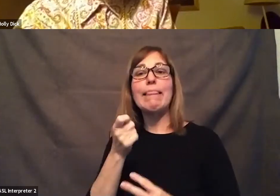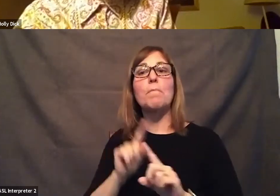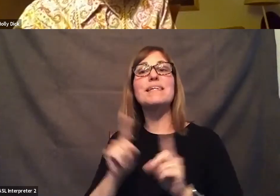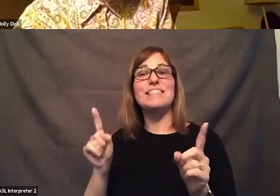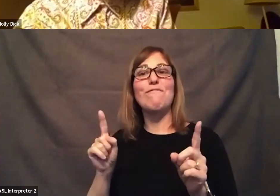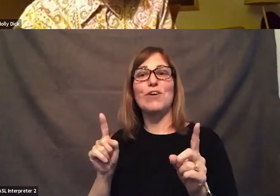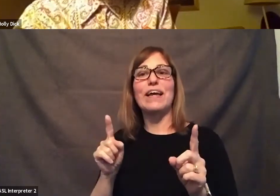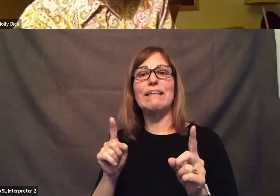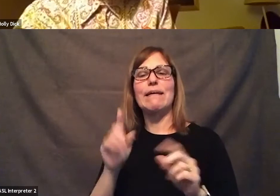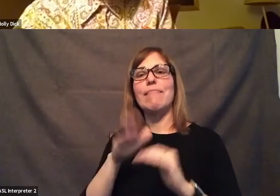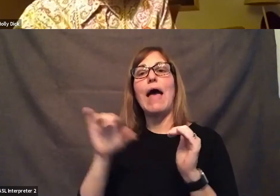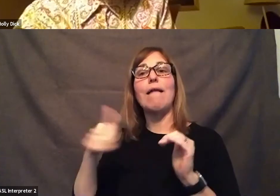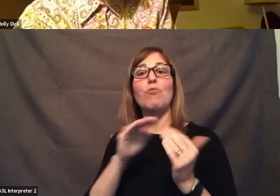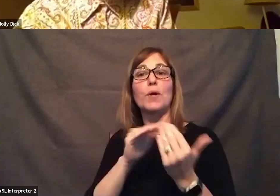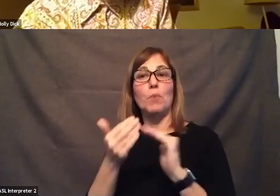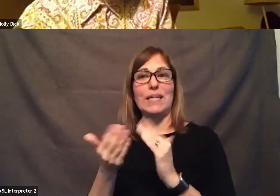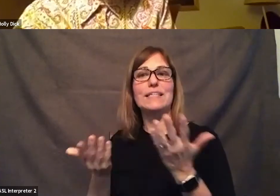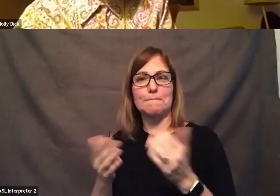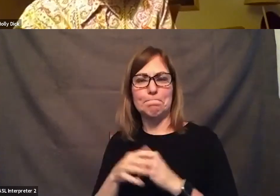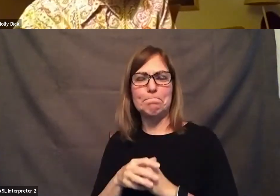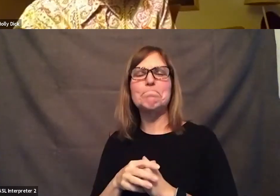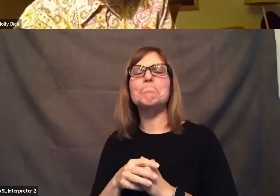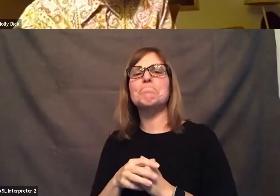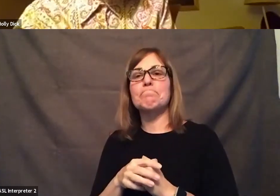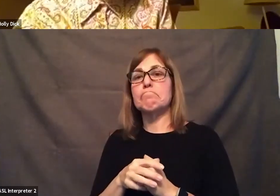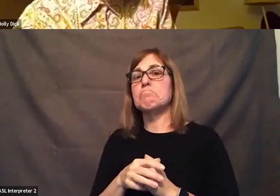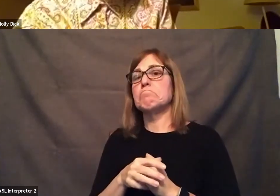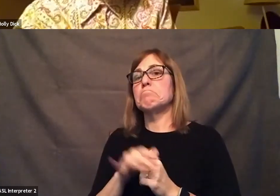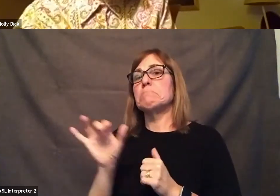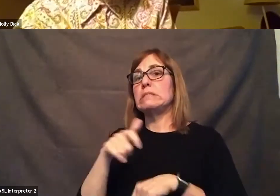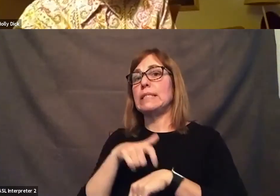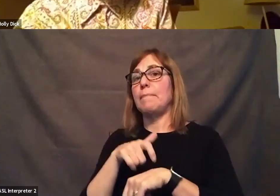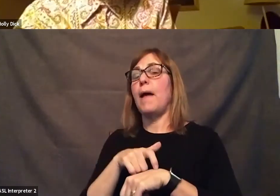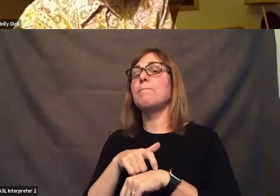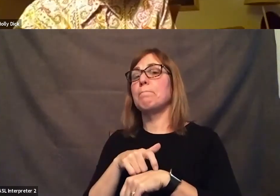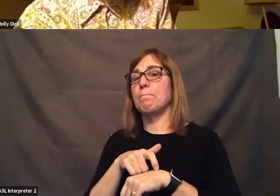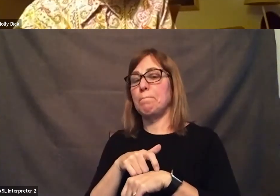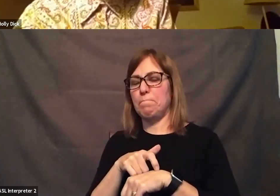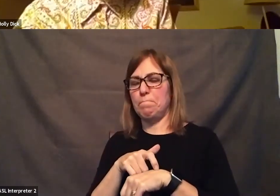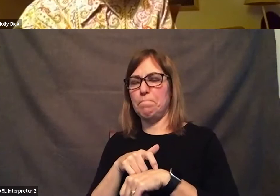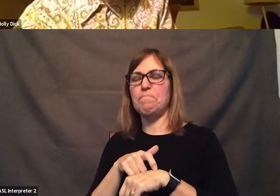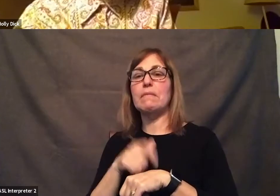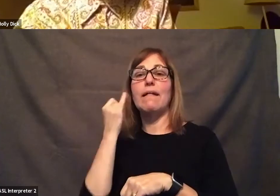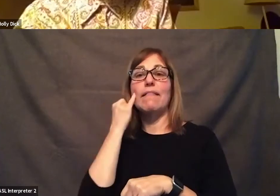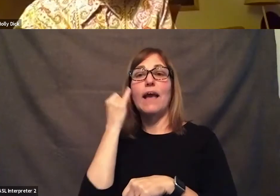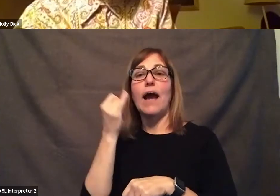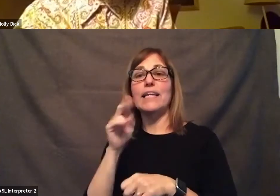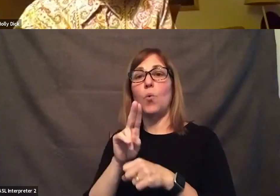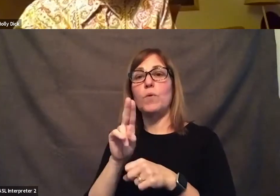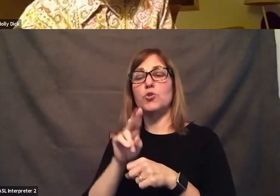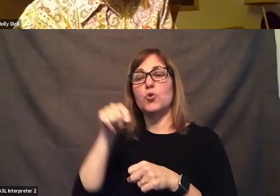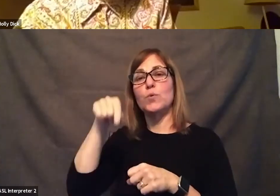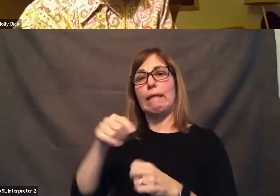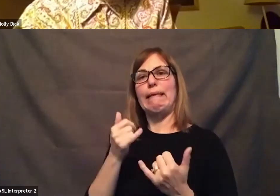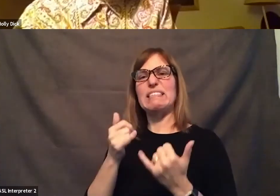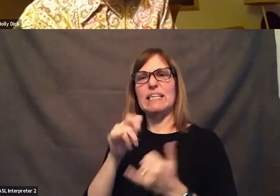in other communities. At the same time, the idea was to use these existing taxi companies